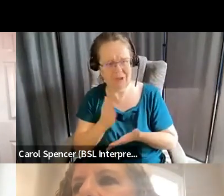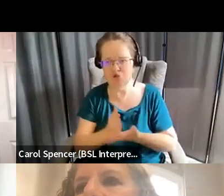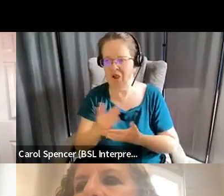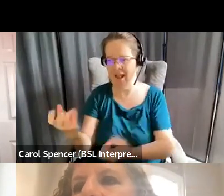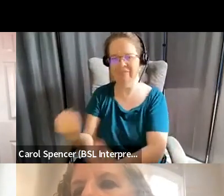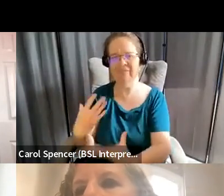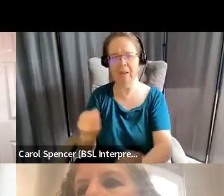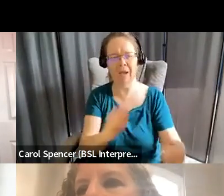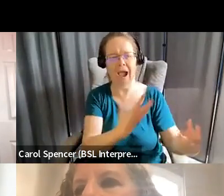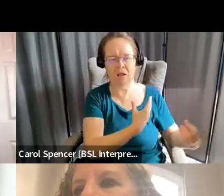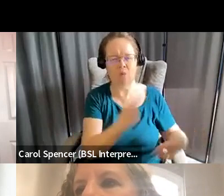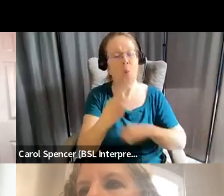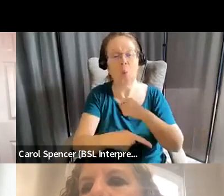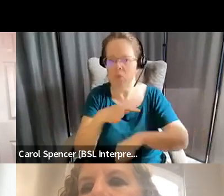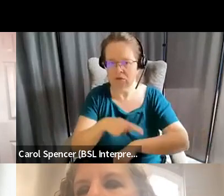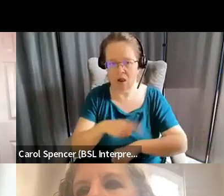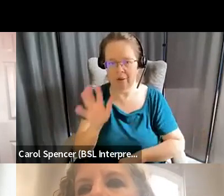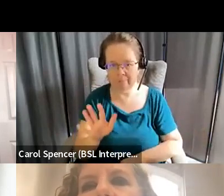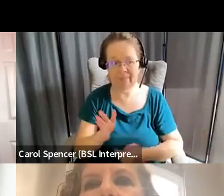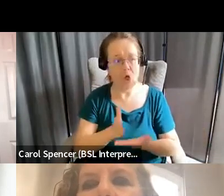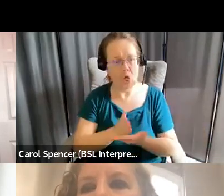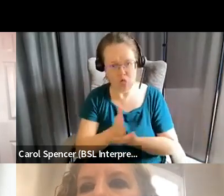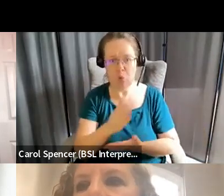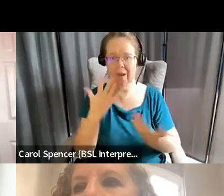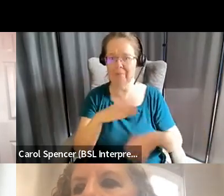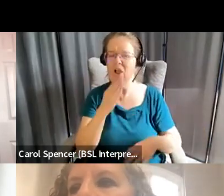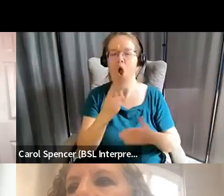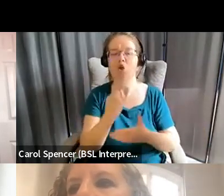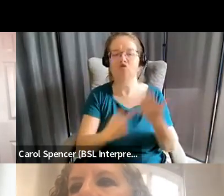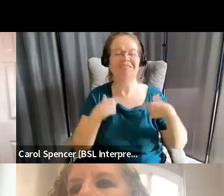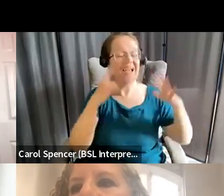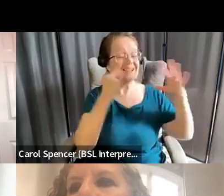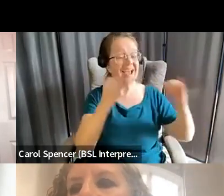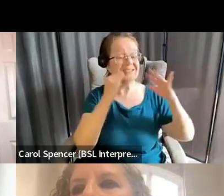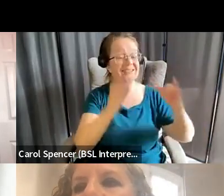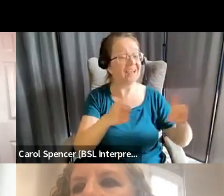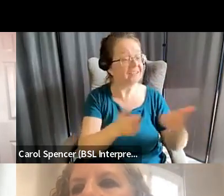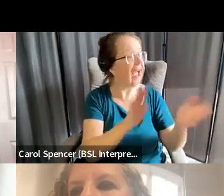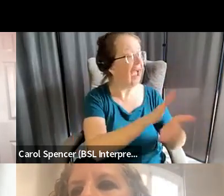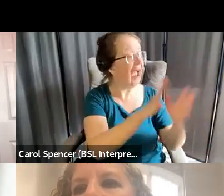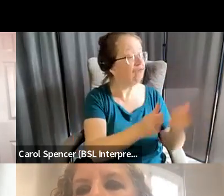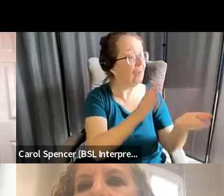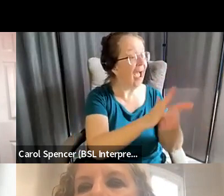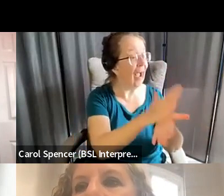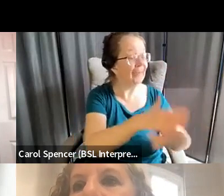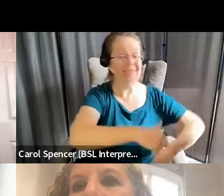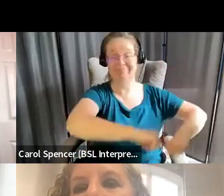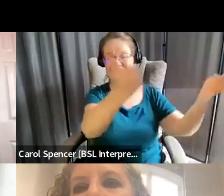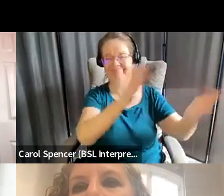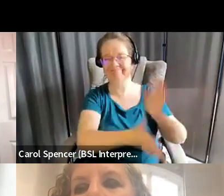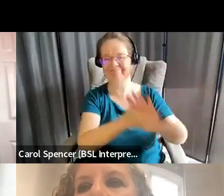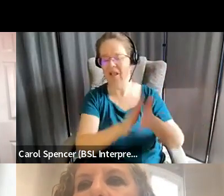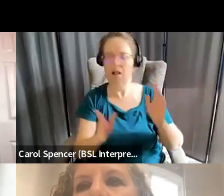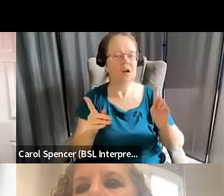from users at all time and you know, throughout the use. So not just in testing, just as people use it, to get feedback and to actually act on